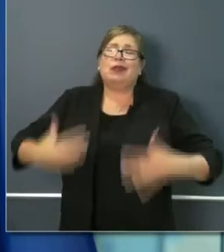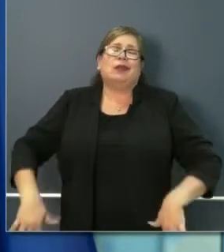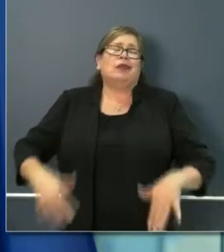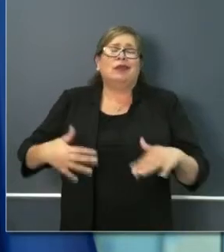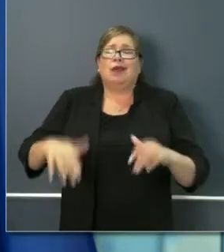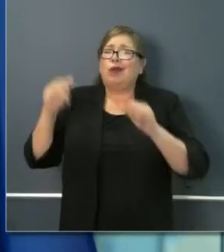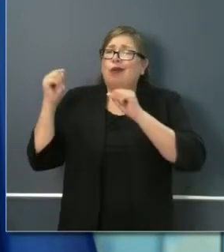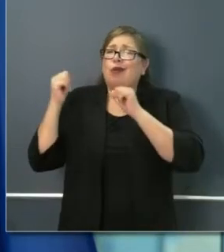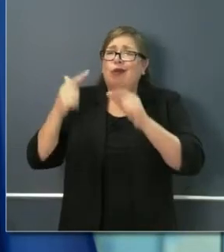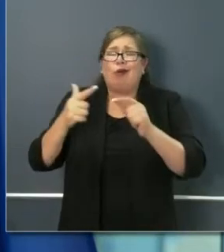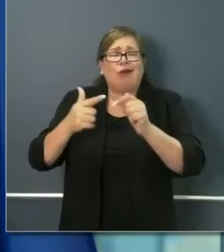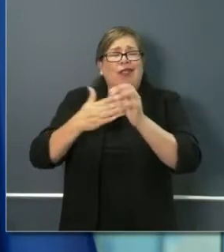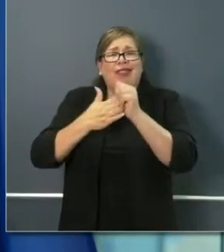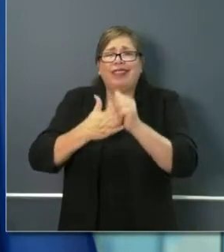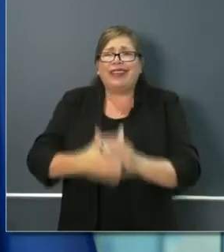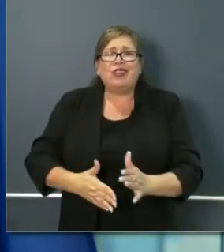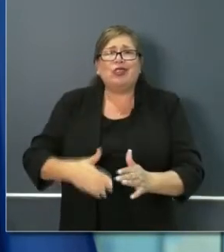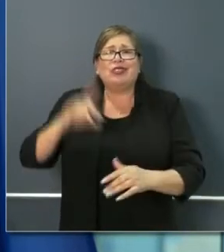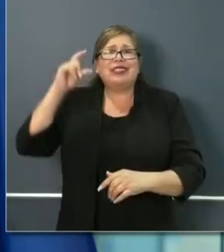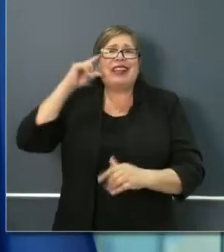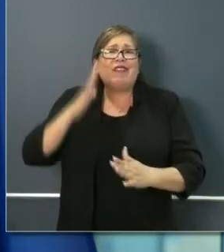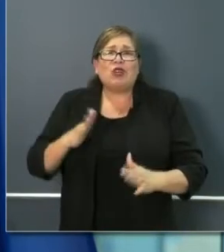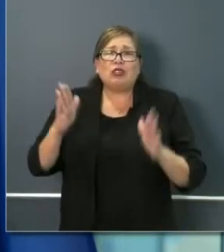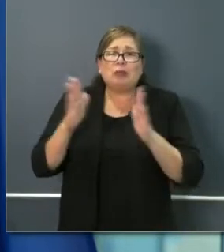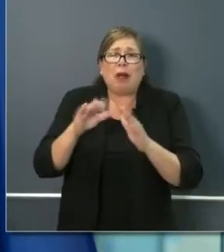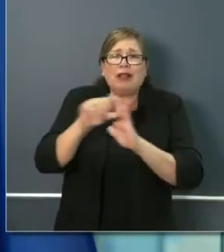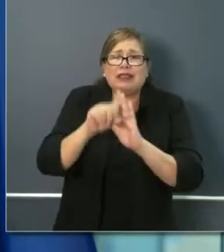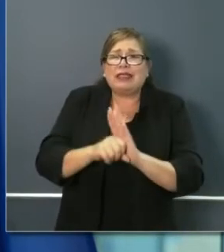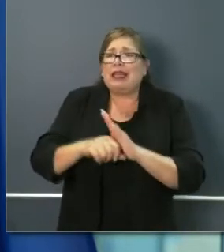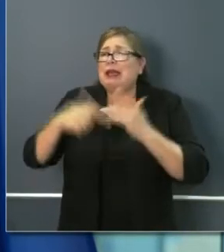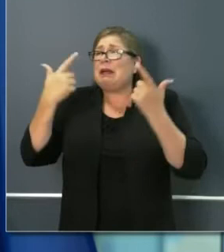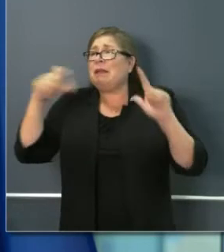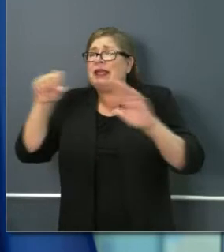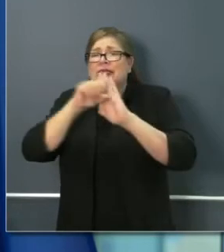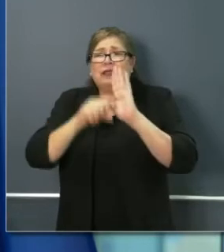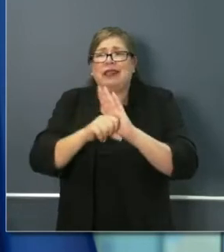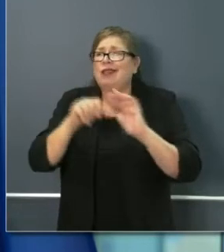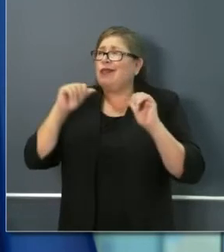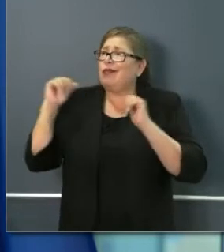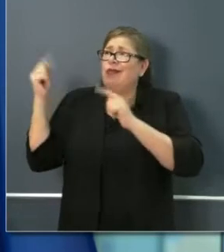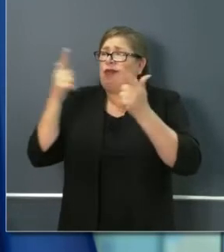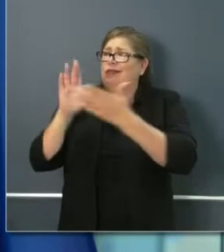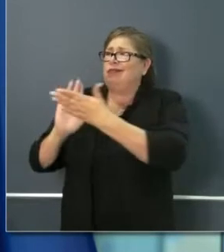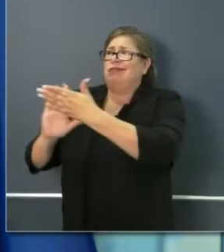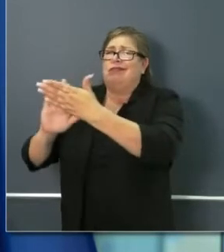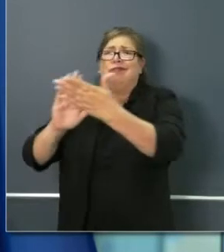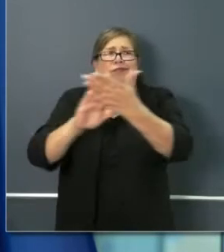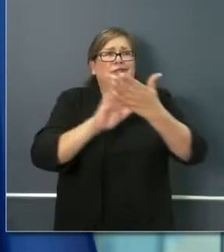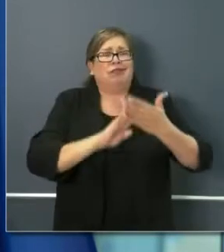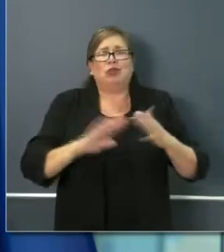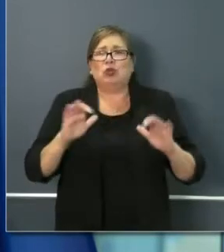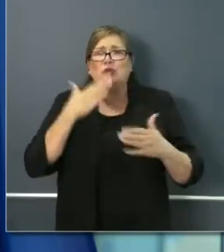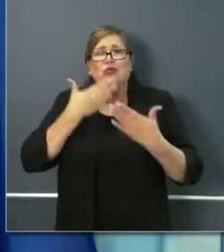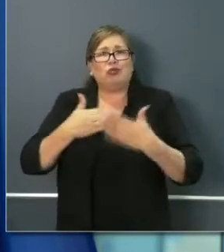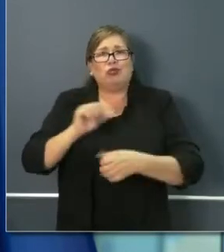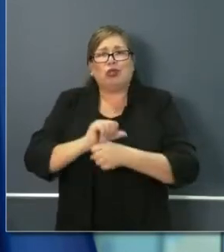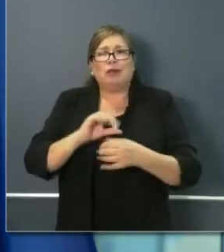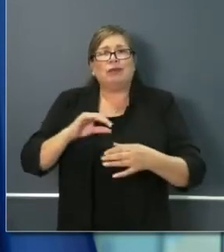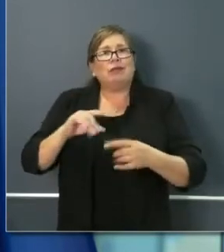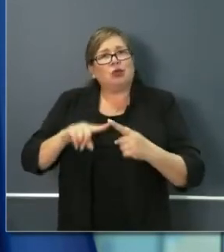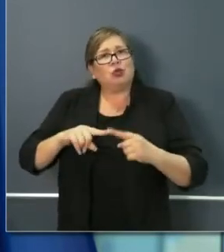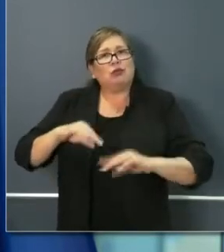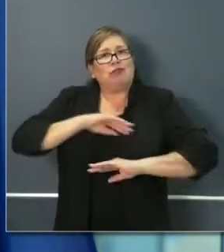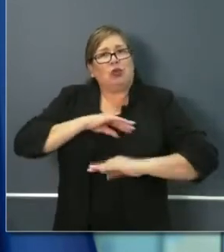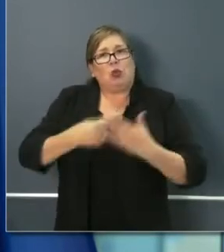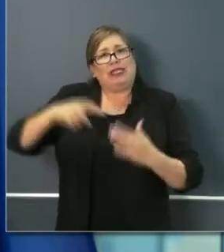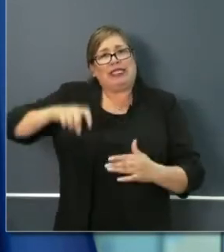states, all across this country. They all deserve incredible credit for meeting this moment. But there's something I talk a lot about, Alex, and you know